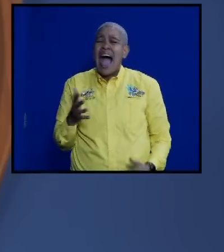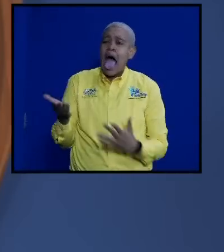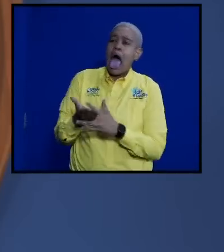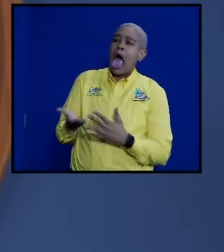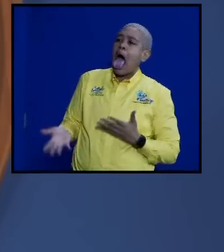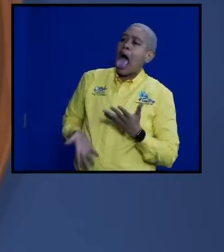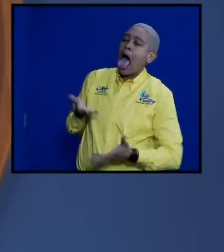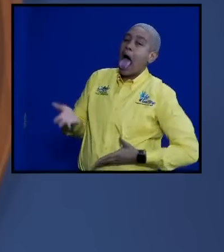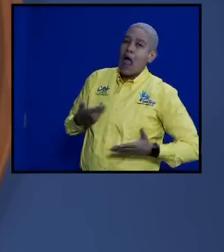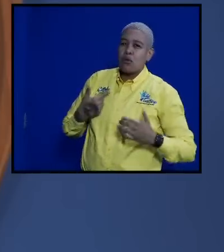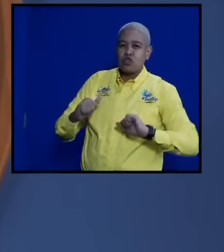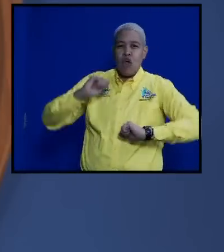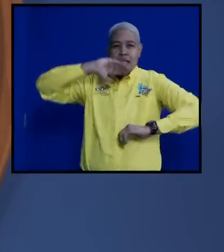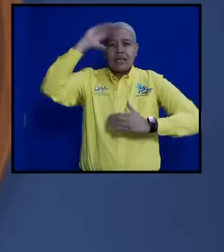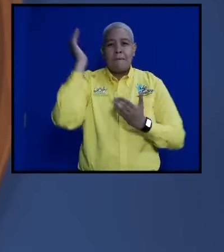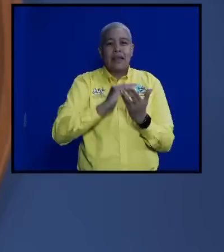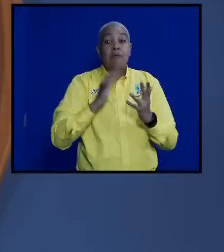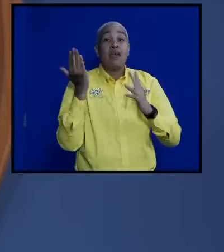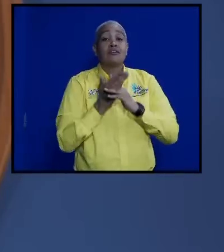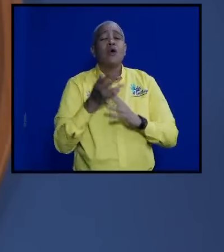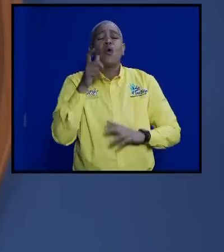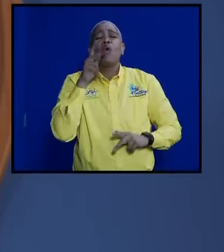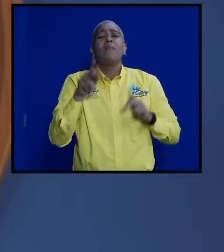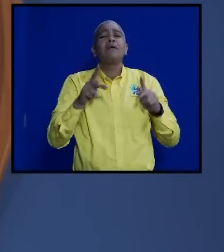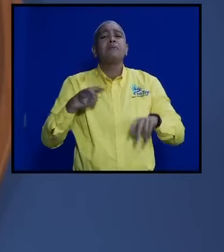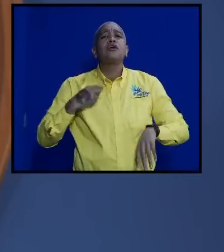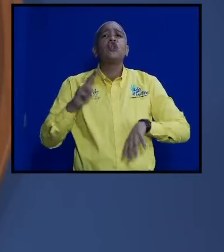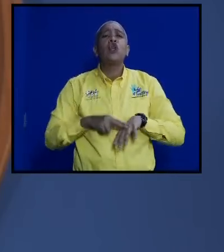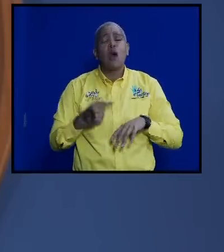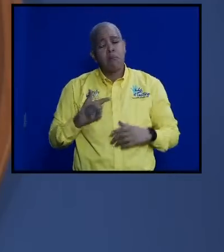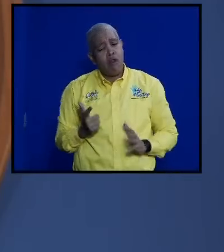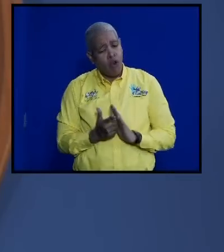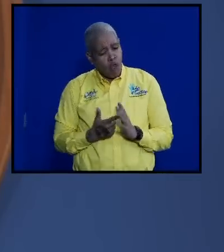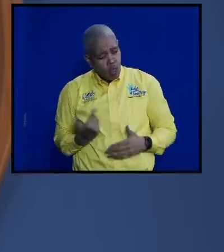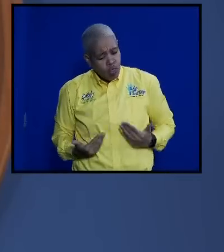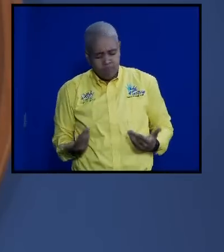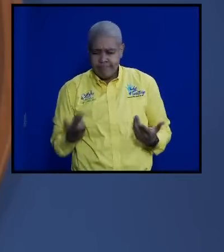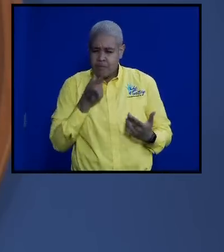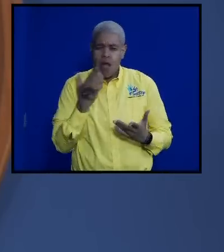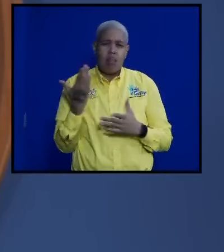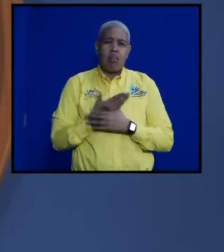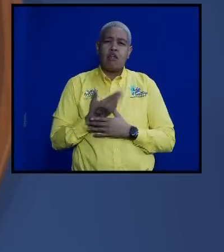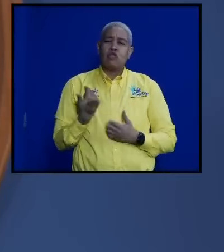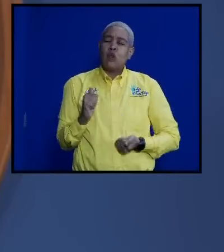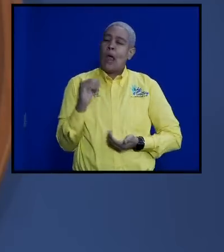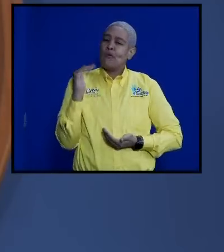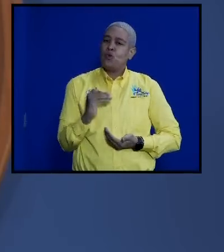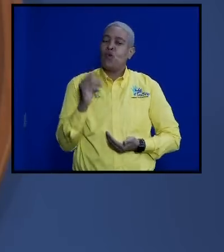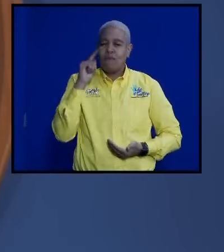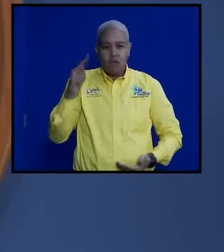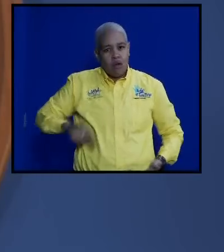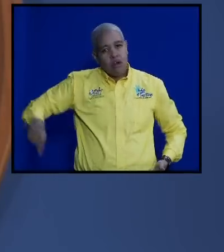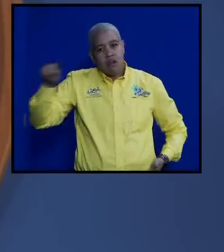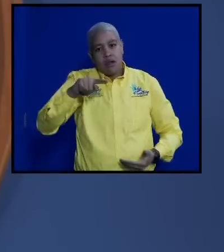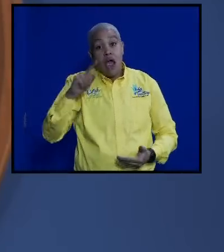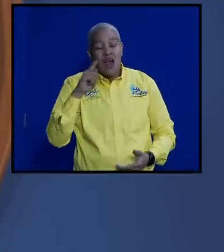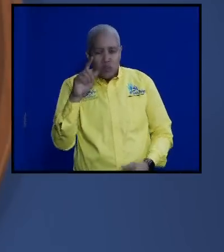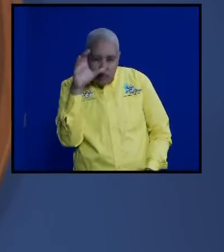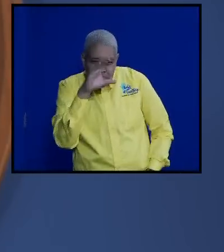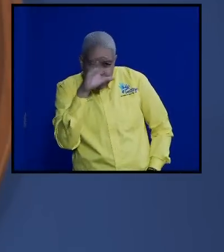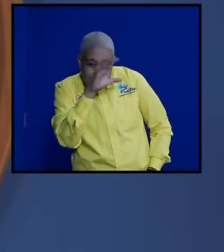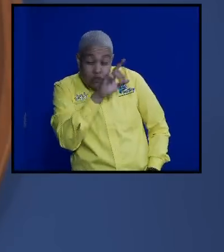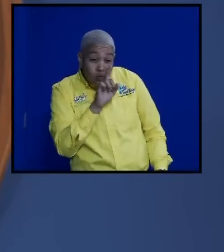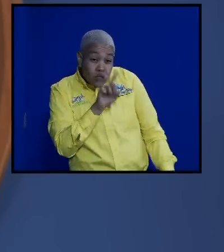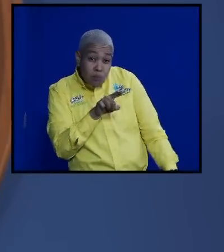minimize disruptions for persons going about their normal and lawful activities as we collectively respond to the violence in